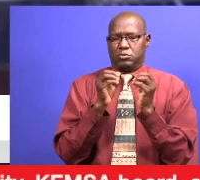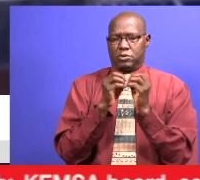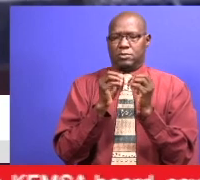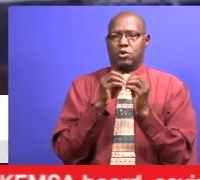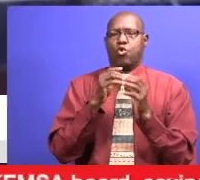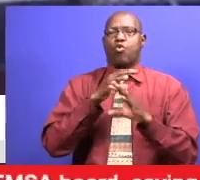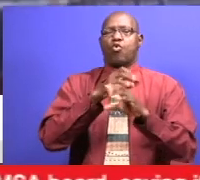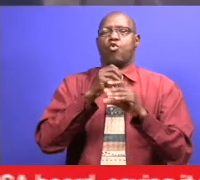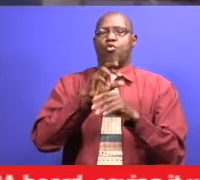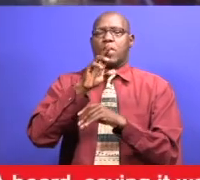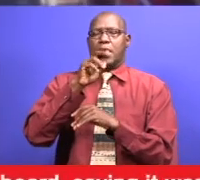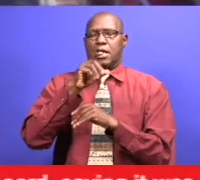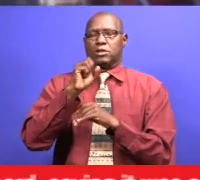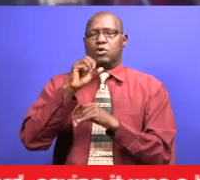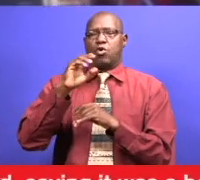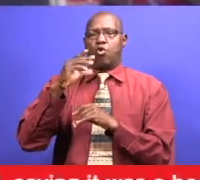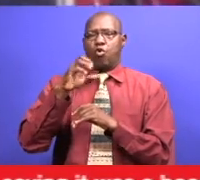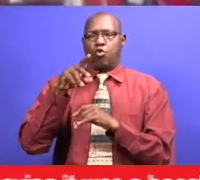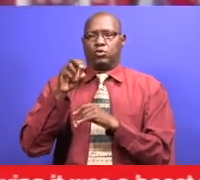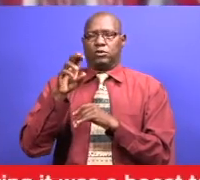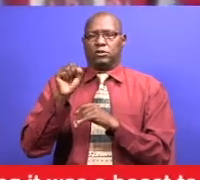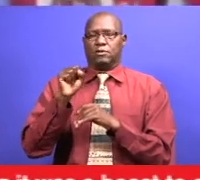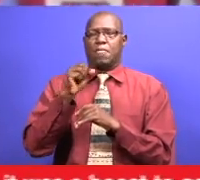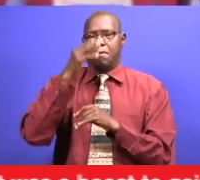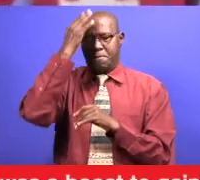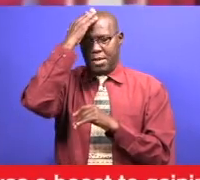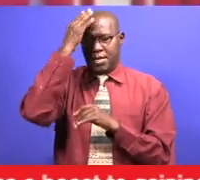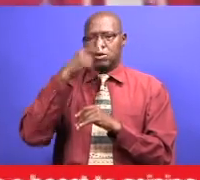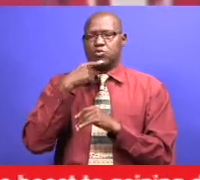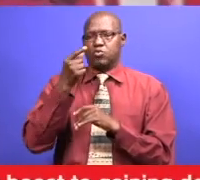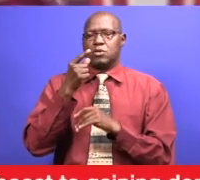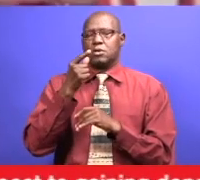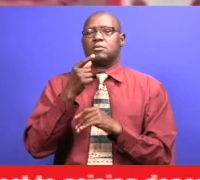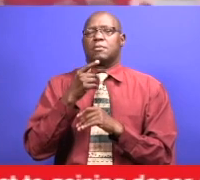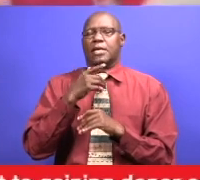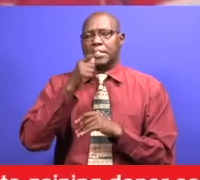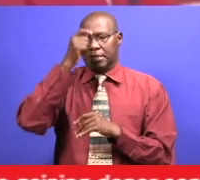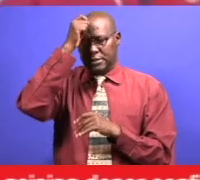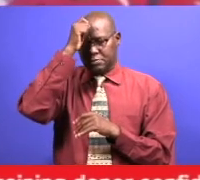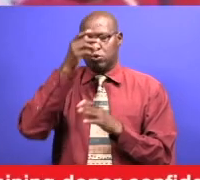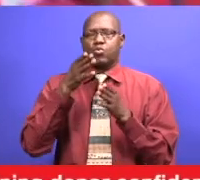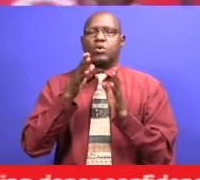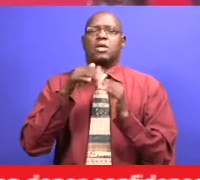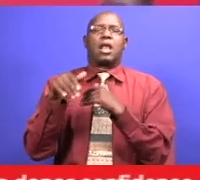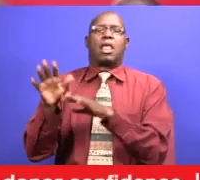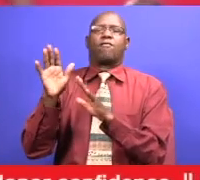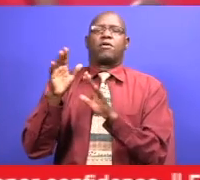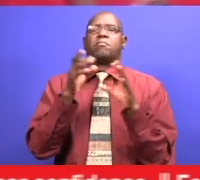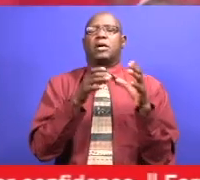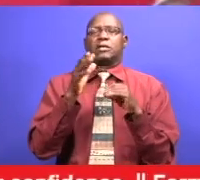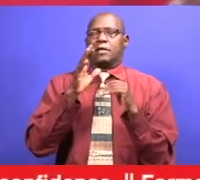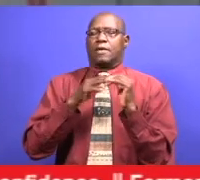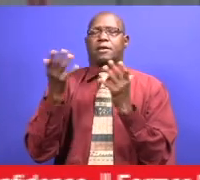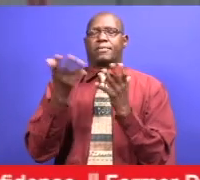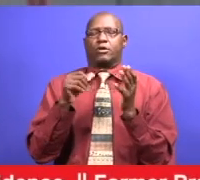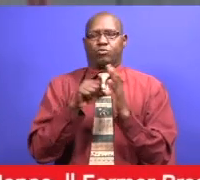Monday, former President Uhuru Kenyatta told the rebel members to respectfully leave the party instead of engaging in wrangles, adding that